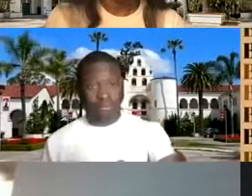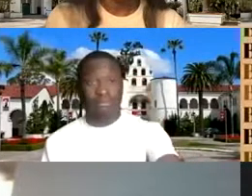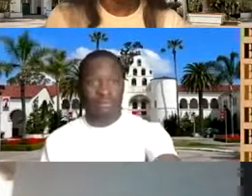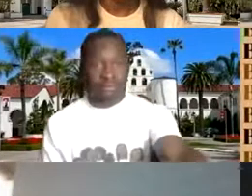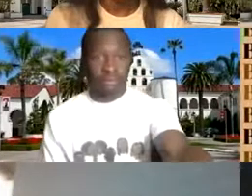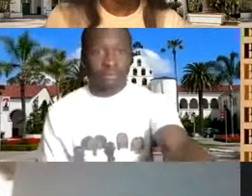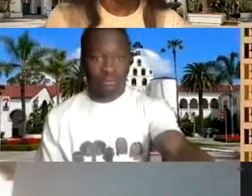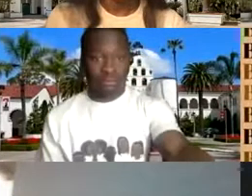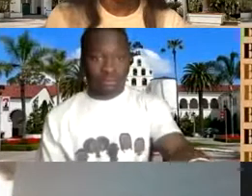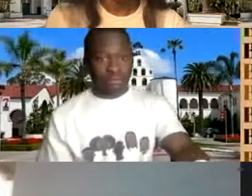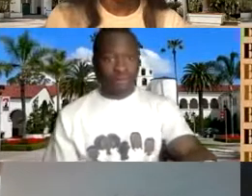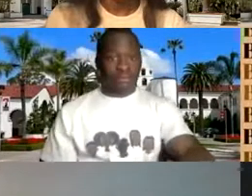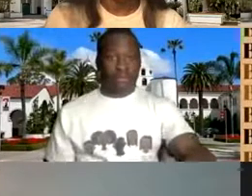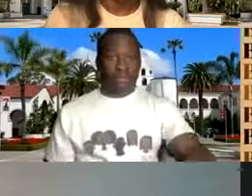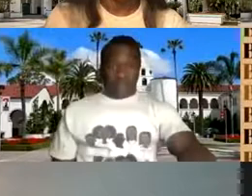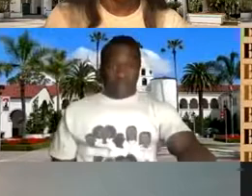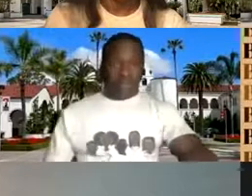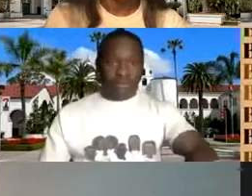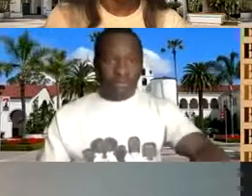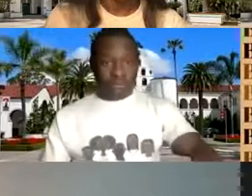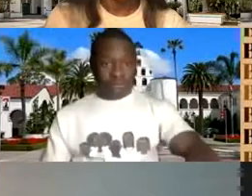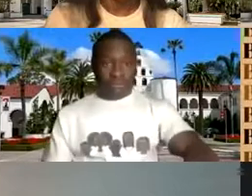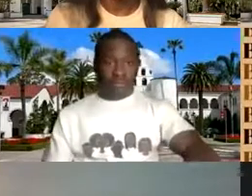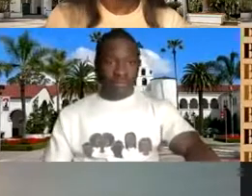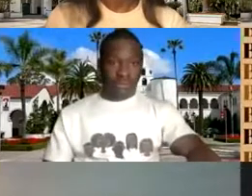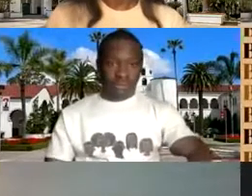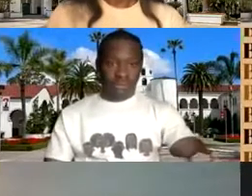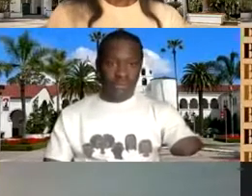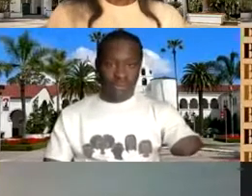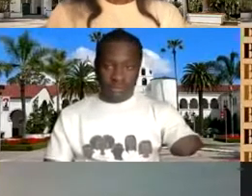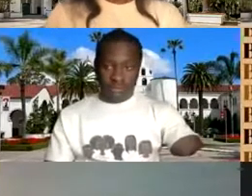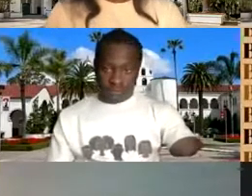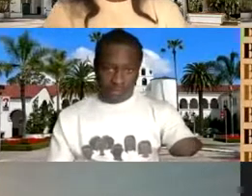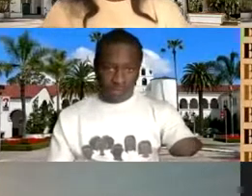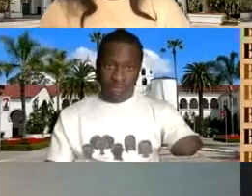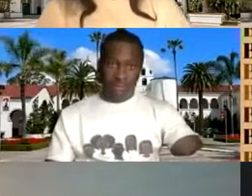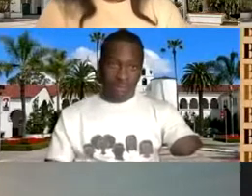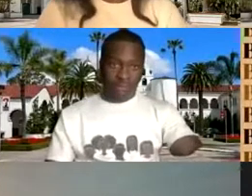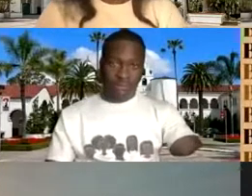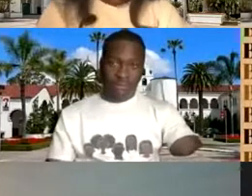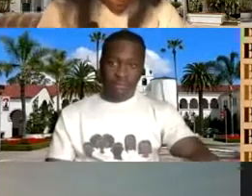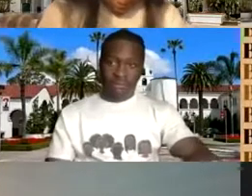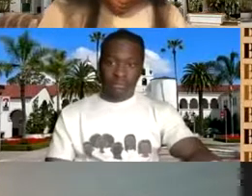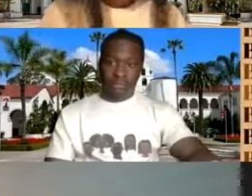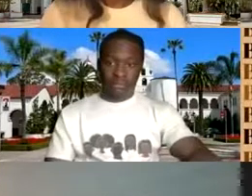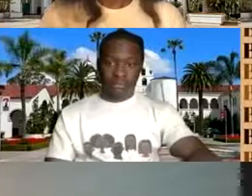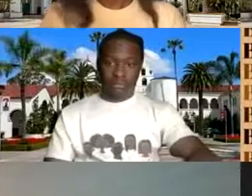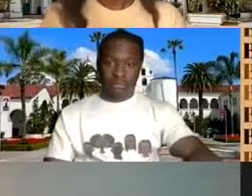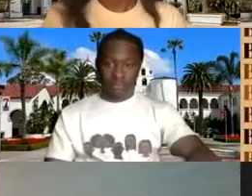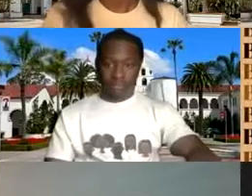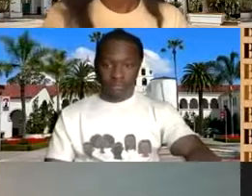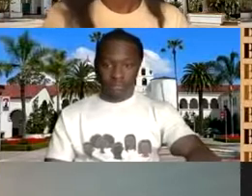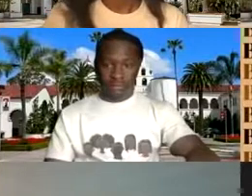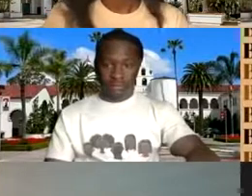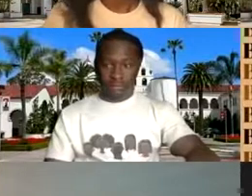But thankfully my parents were into all that and forced me to do that. But I know that there's a lot of other students who don't even know